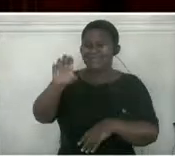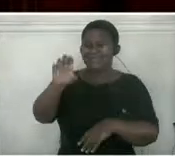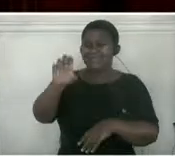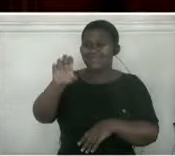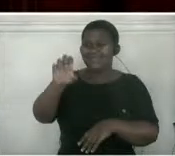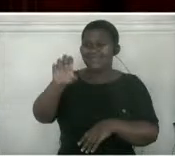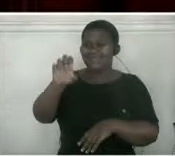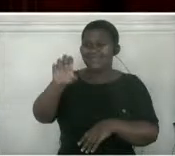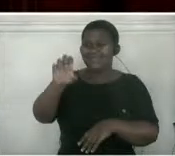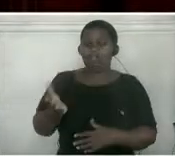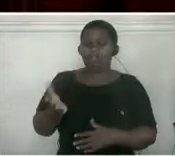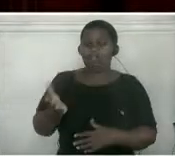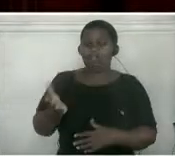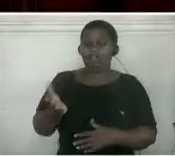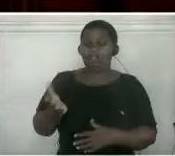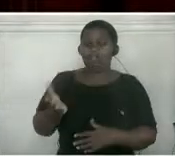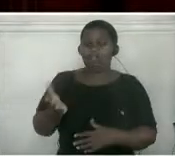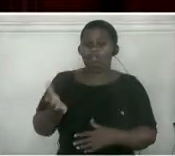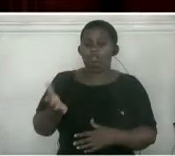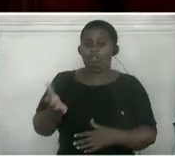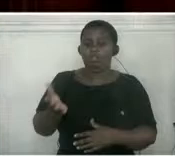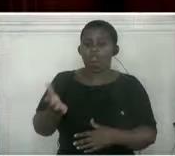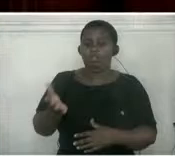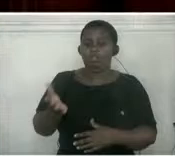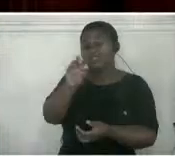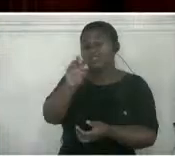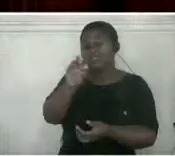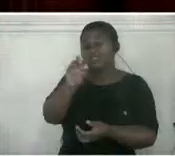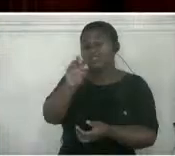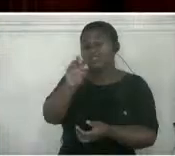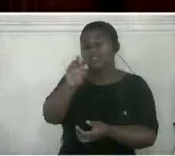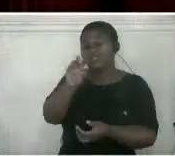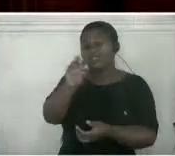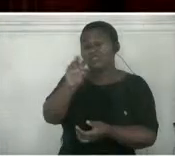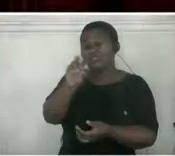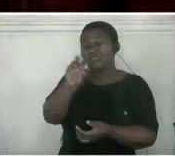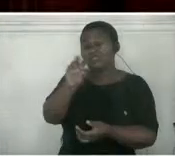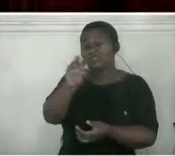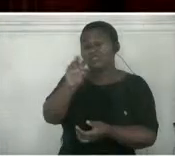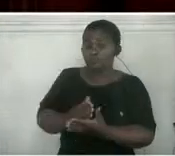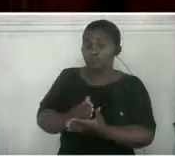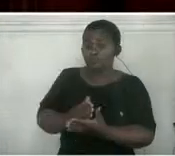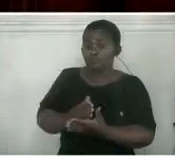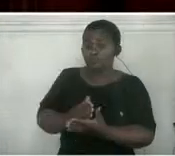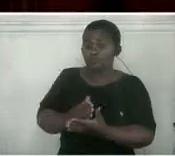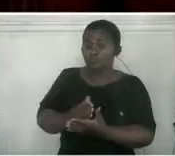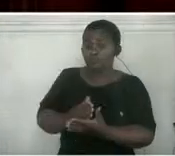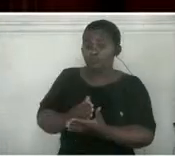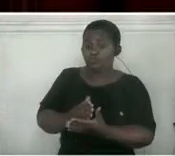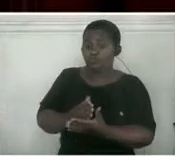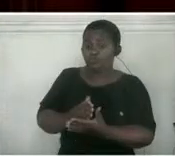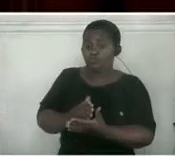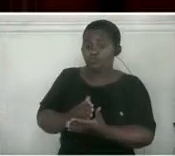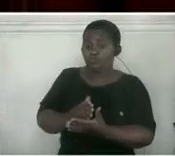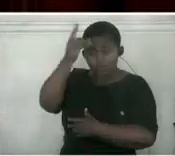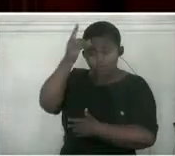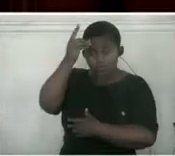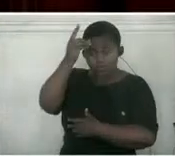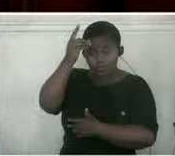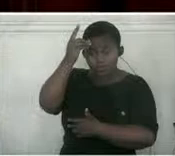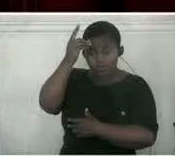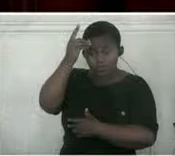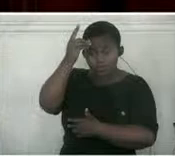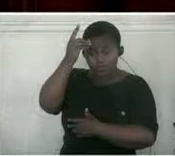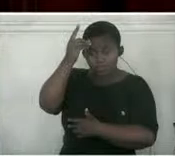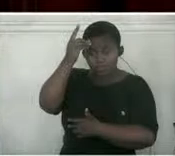come in at the beginning of 2022 to ensure that the port of Durban is placed at a